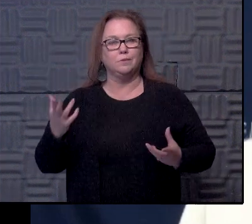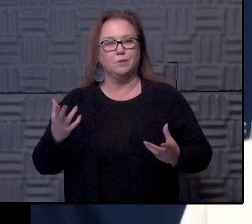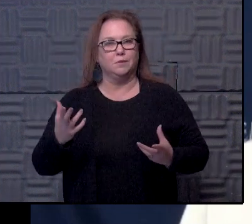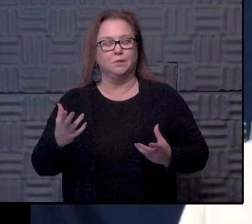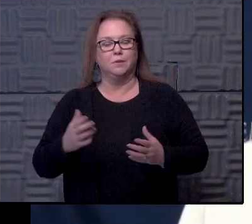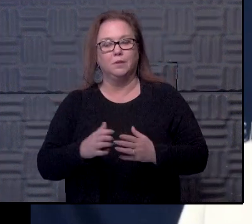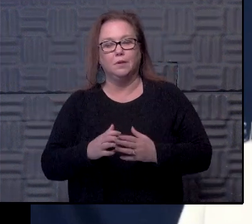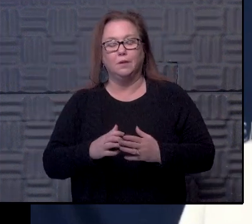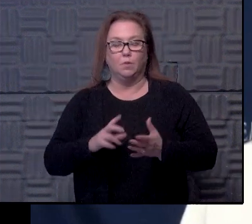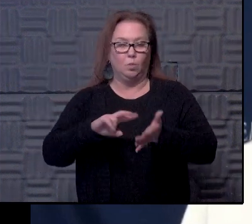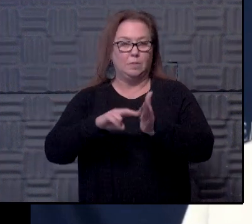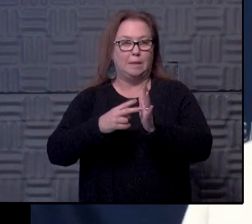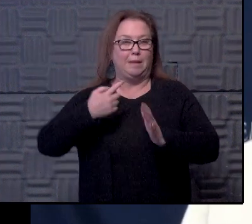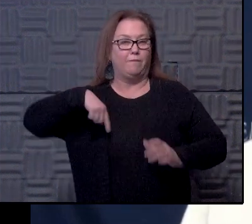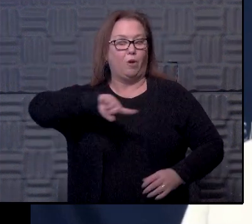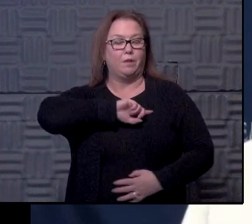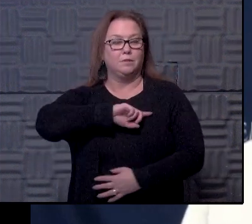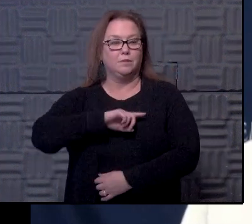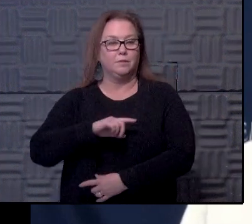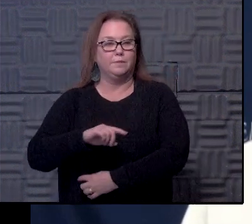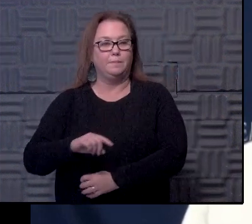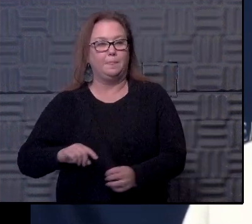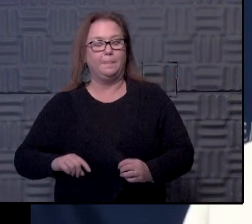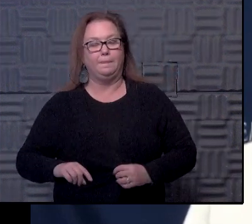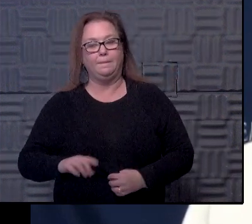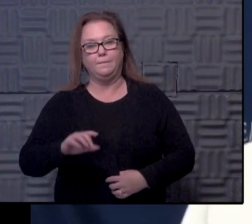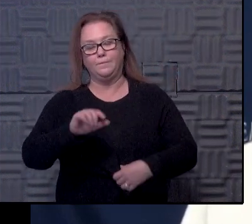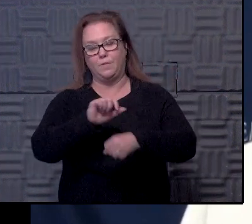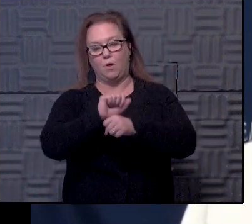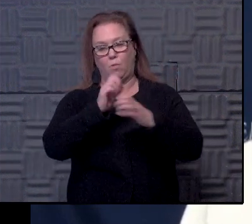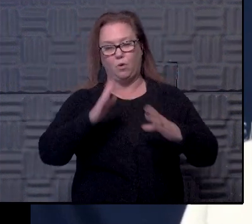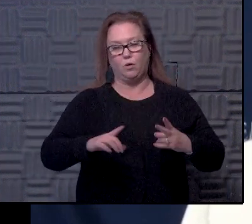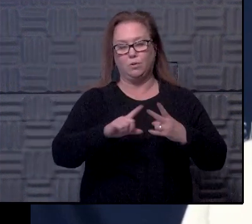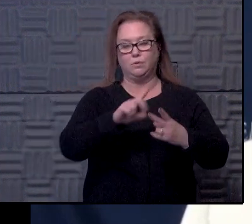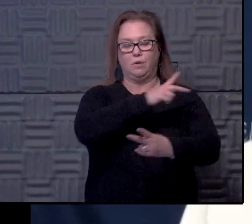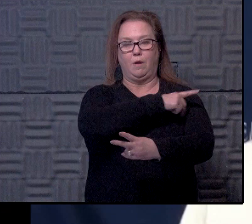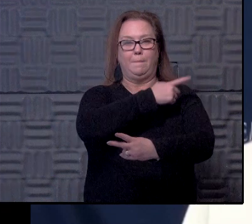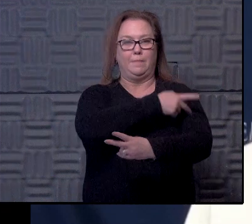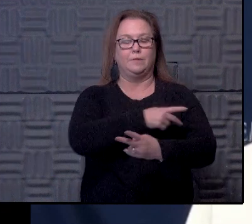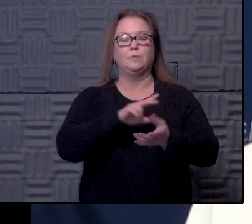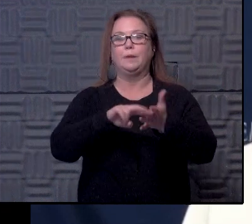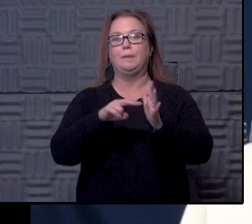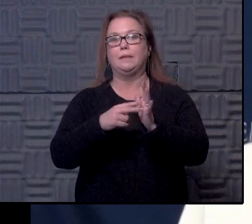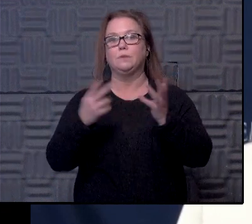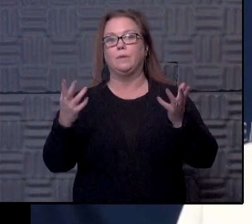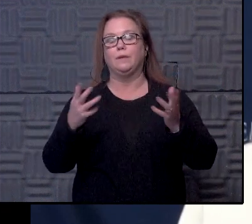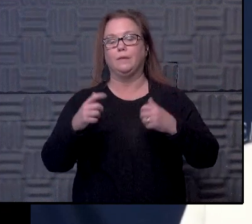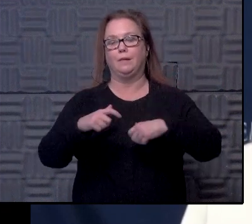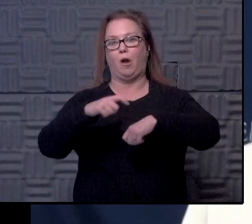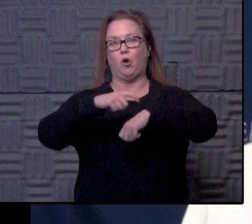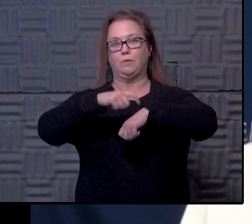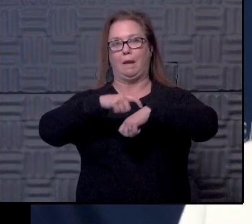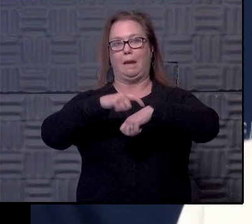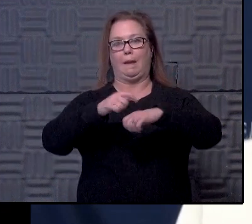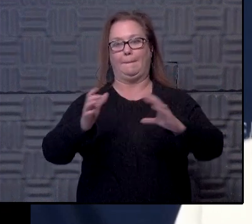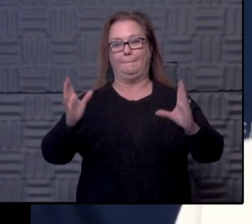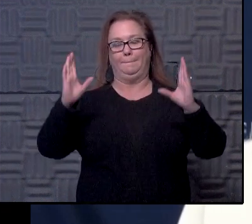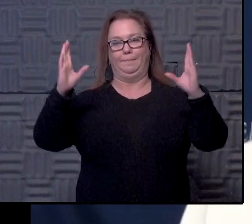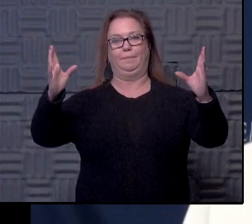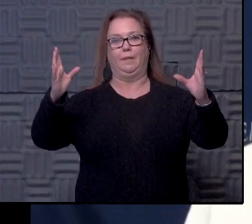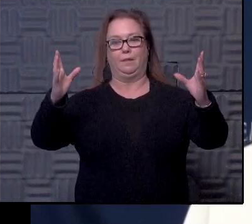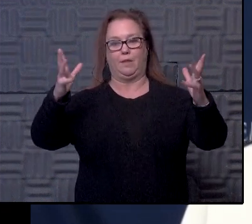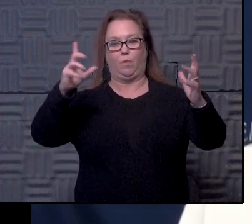or our healthcare system, our healthcare workers, or even our patients, is I think it means that the timeline that we had been